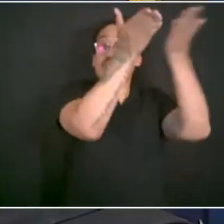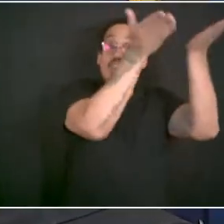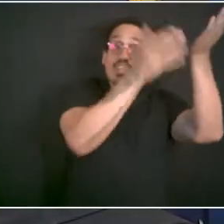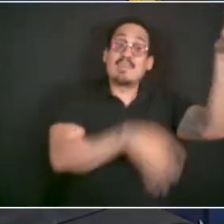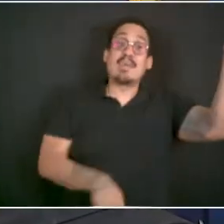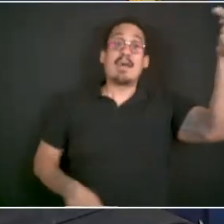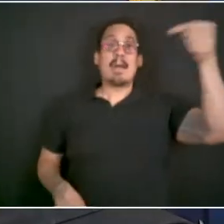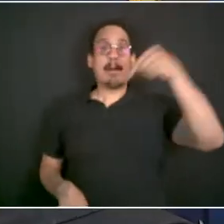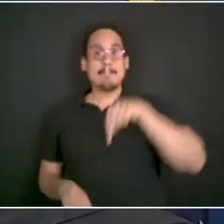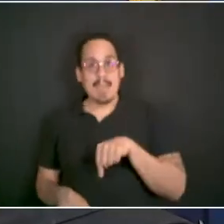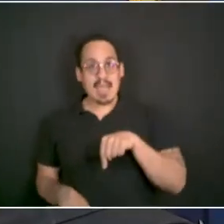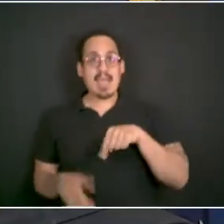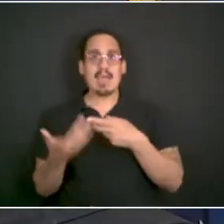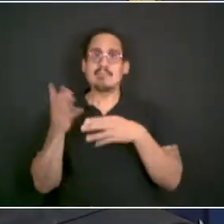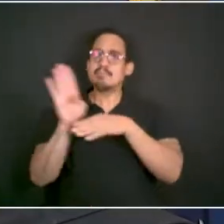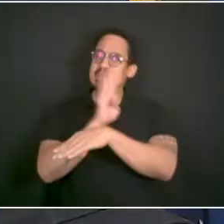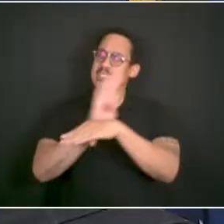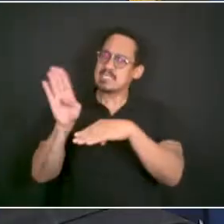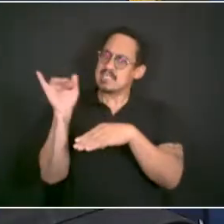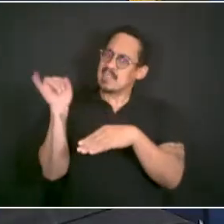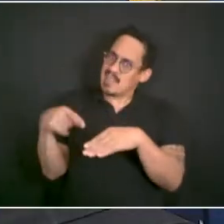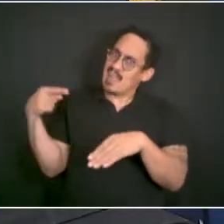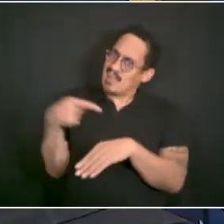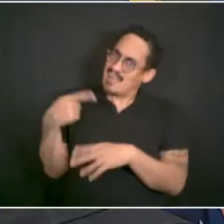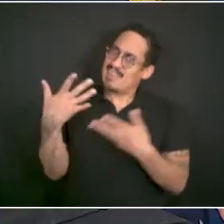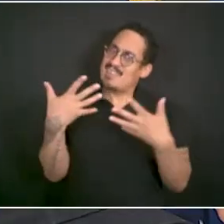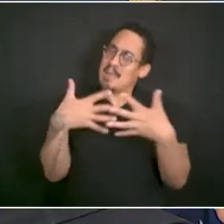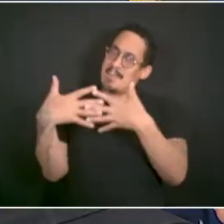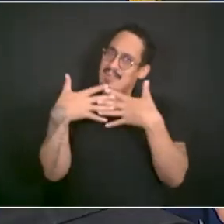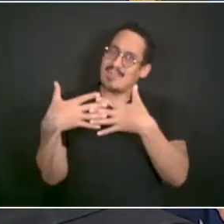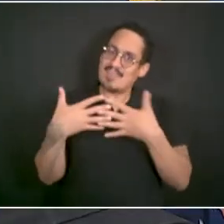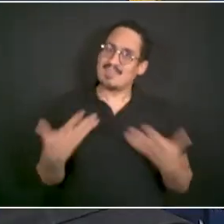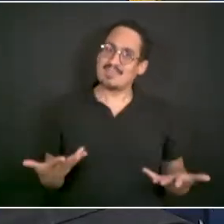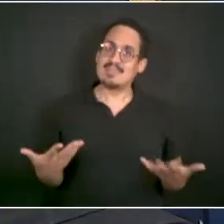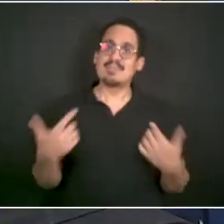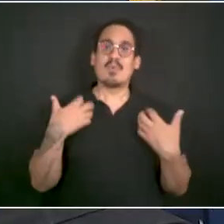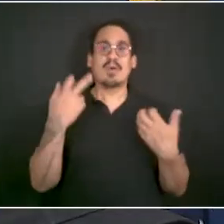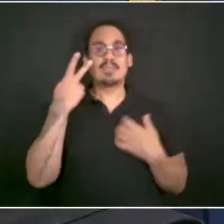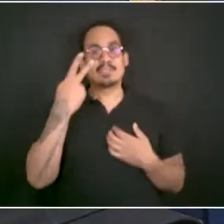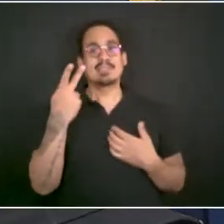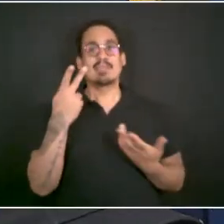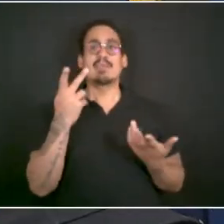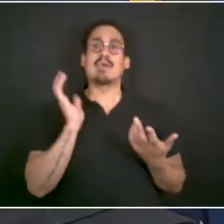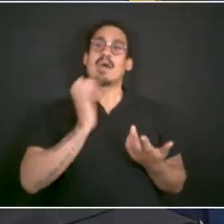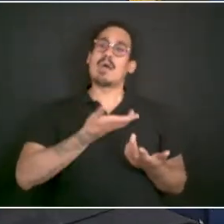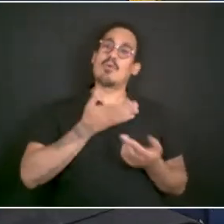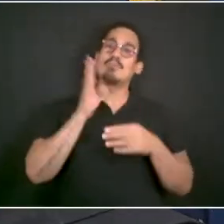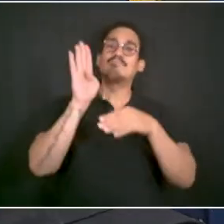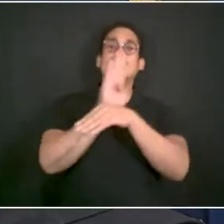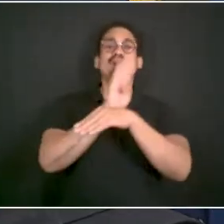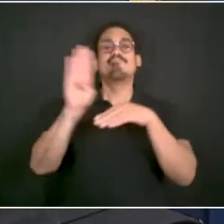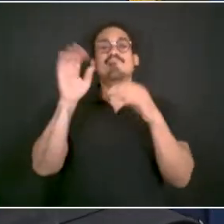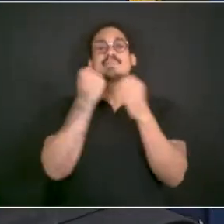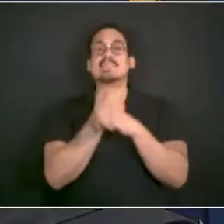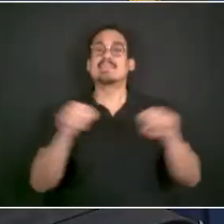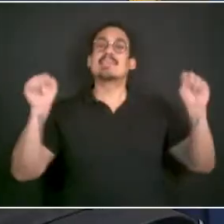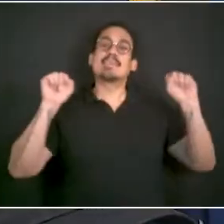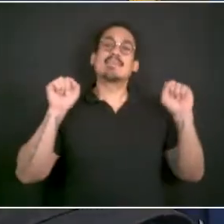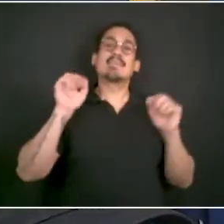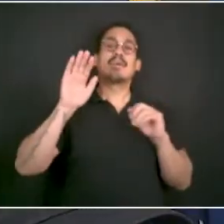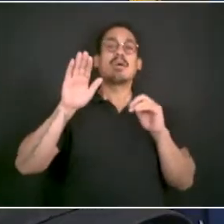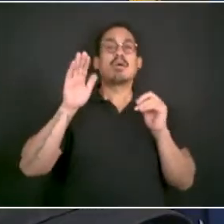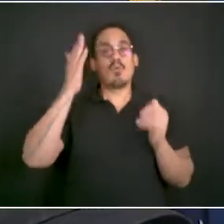the greatest military force on the globe. And so I want to see all of my Fortune 500 companies. I want to see all of